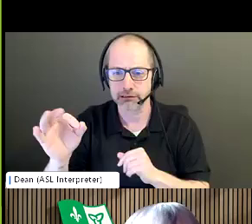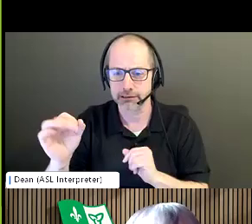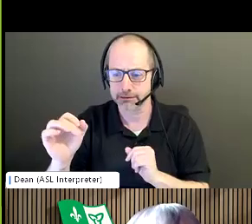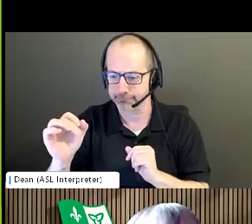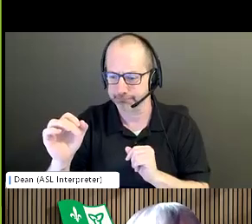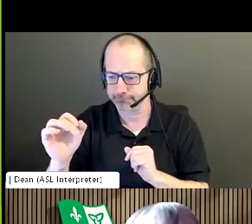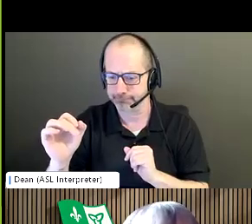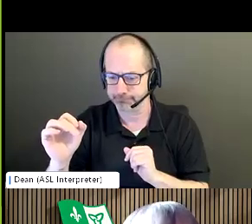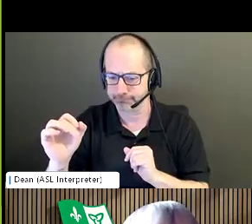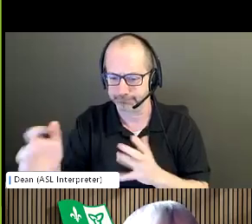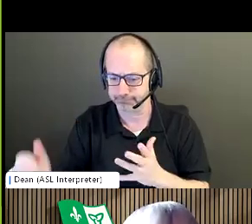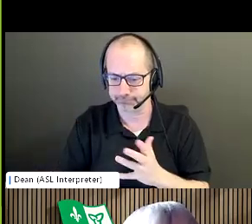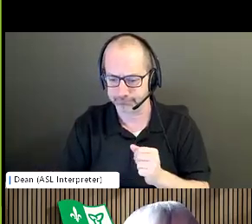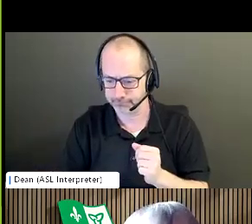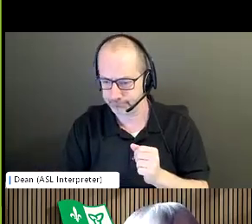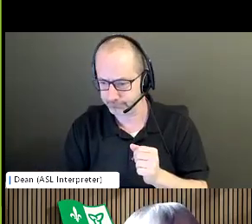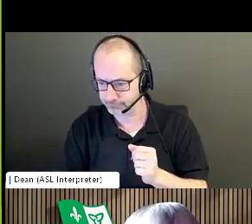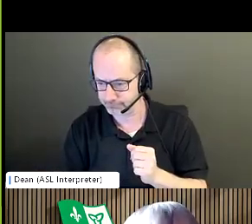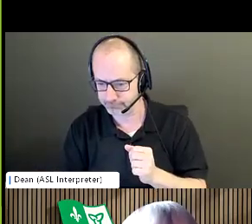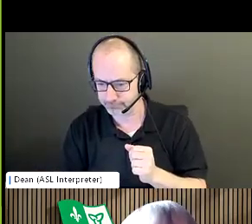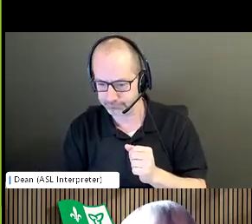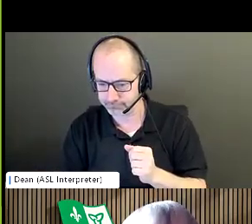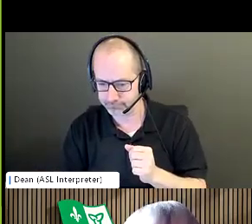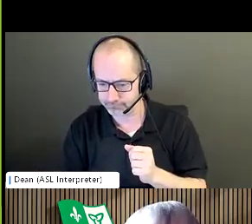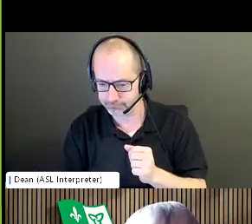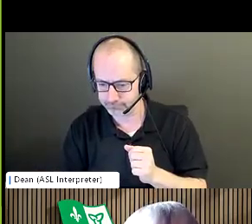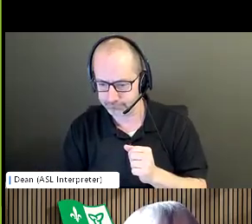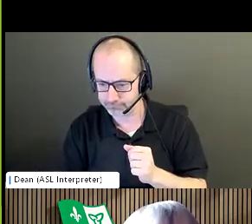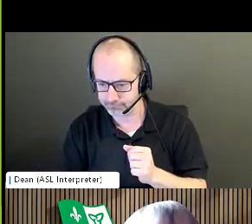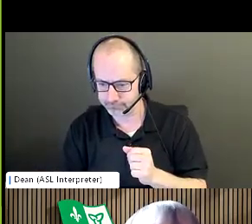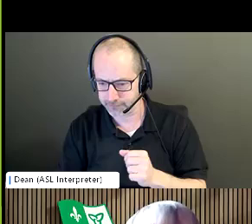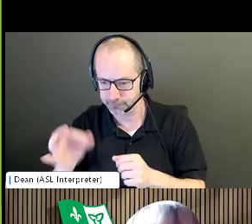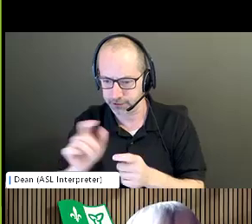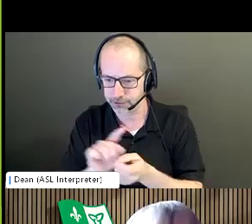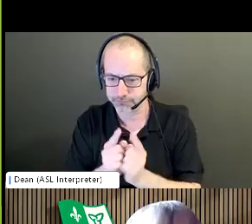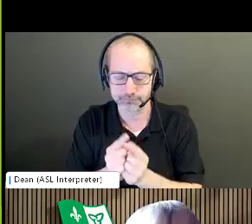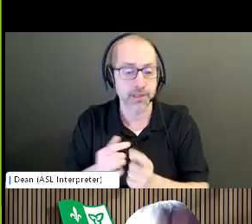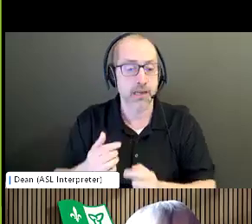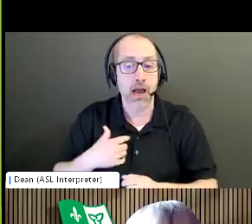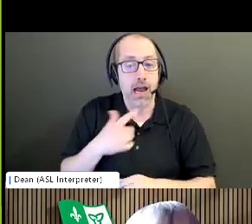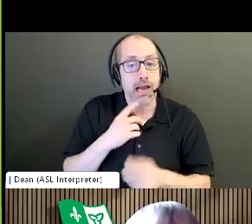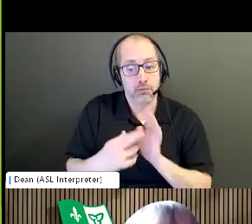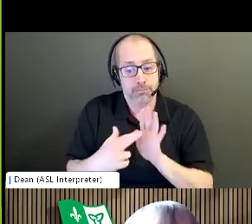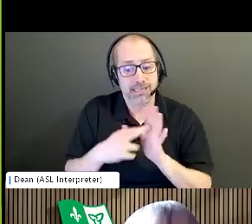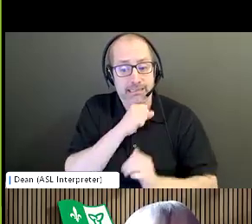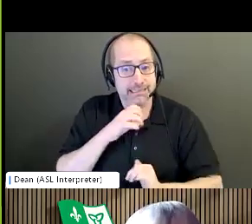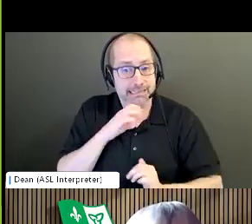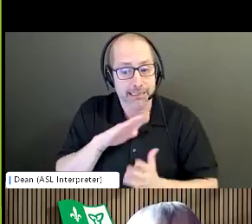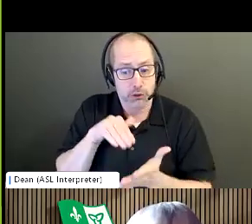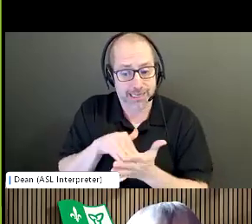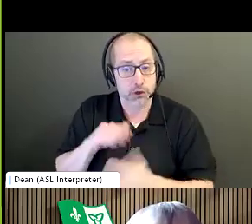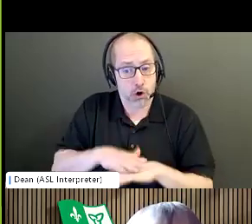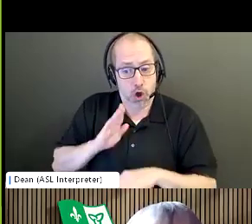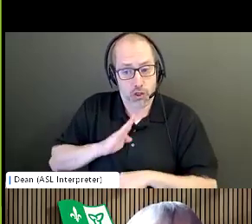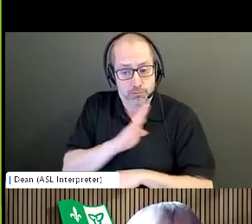l'Ontario. I also represent the senior sector on the board of l'Assemblée de la Francophonie de l'Ontario, which